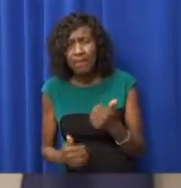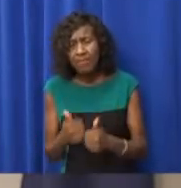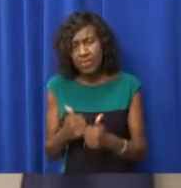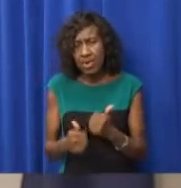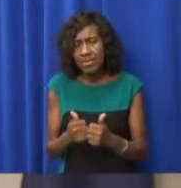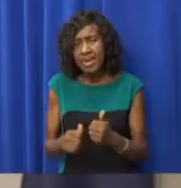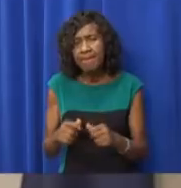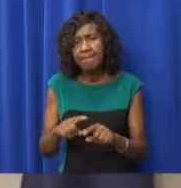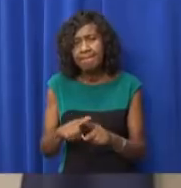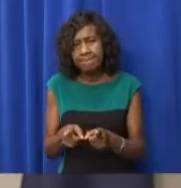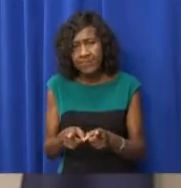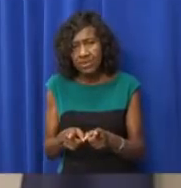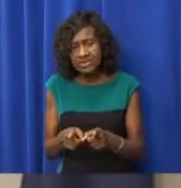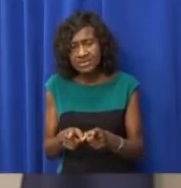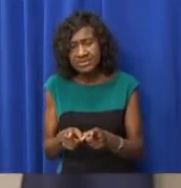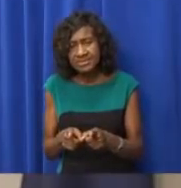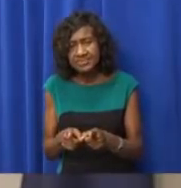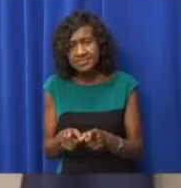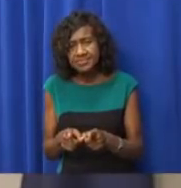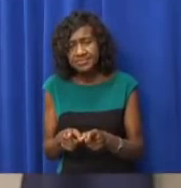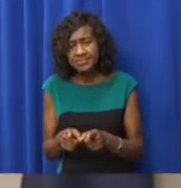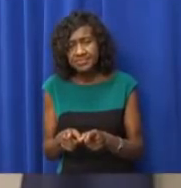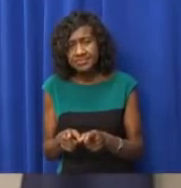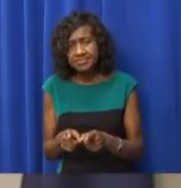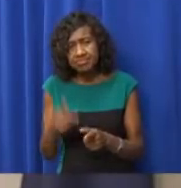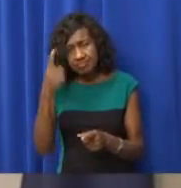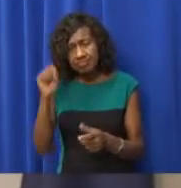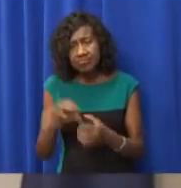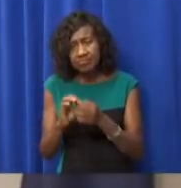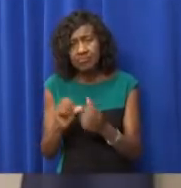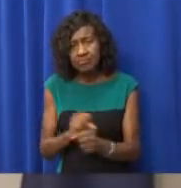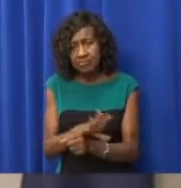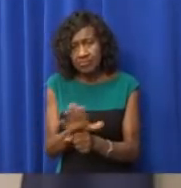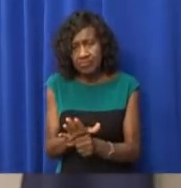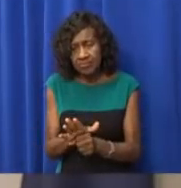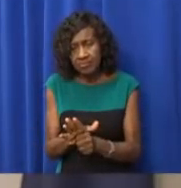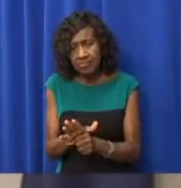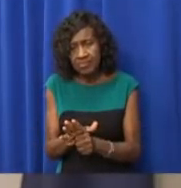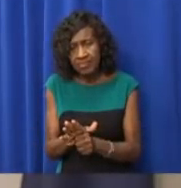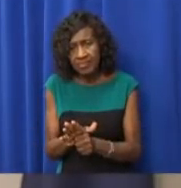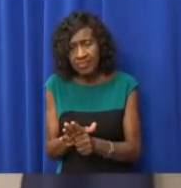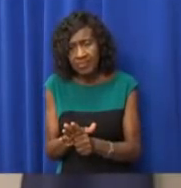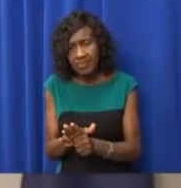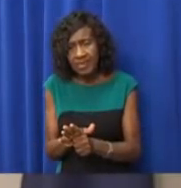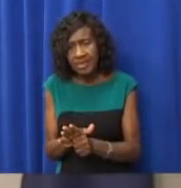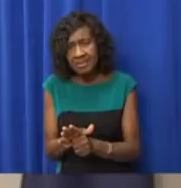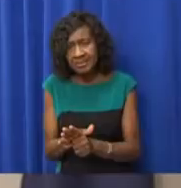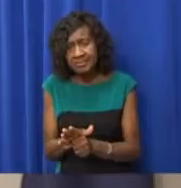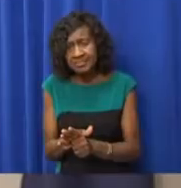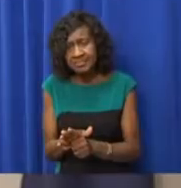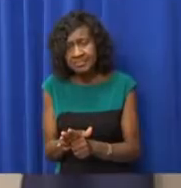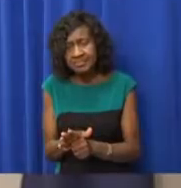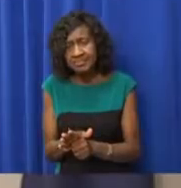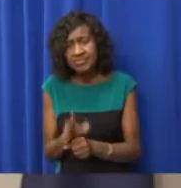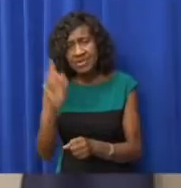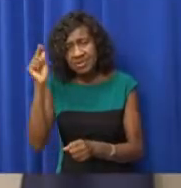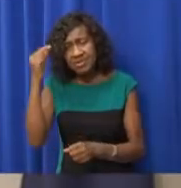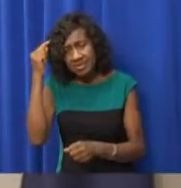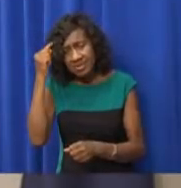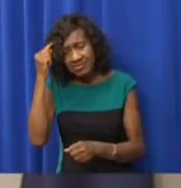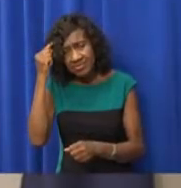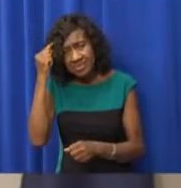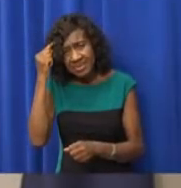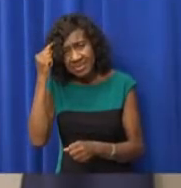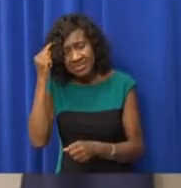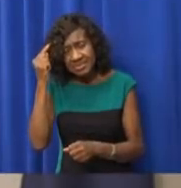somewhat overshadowed by the demands of COVID-19 pandemic, currently, our government remains committed